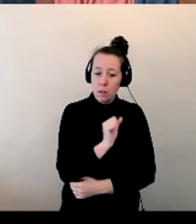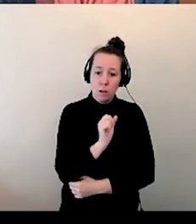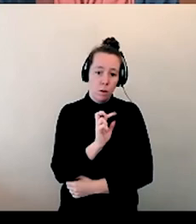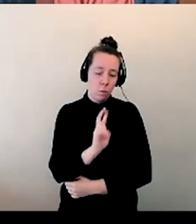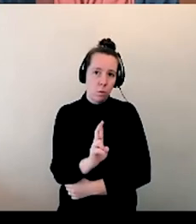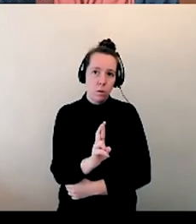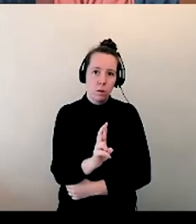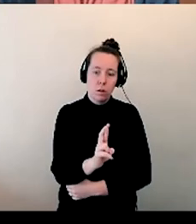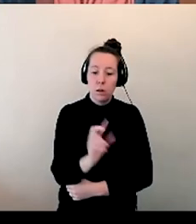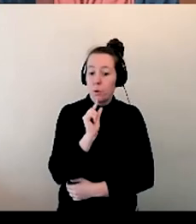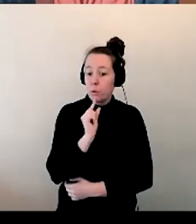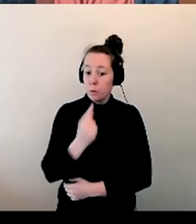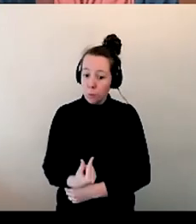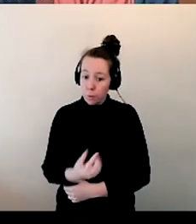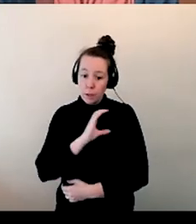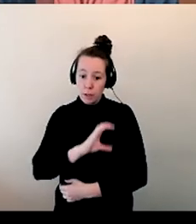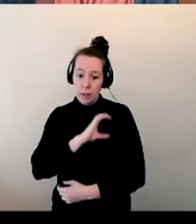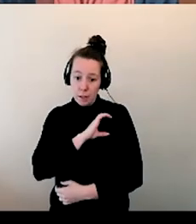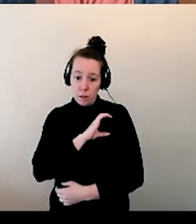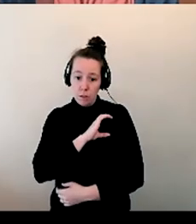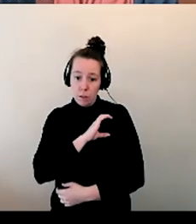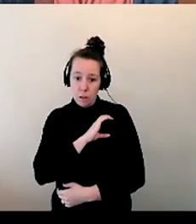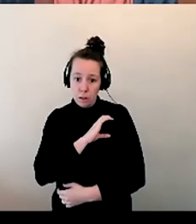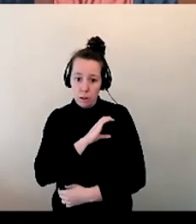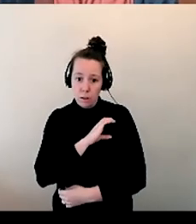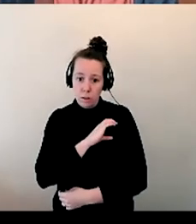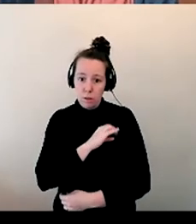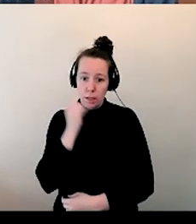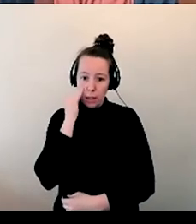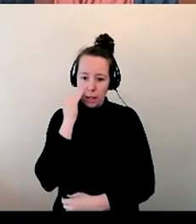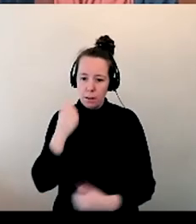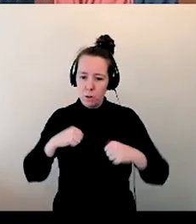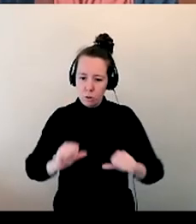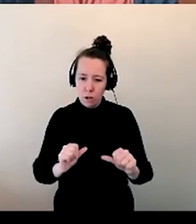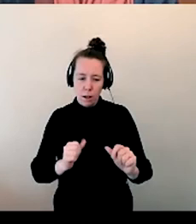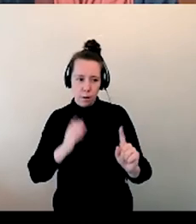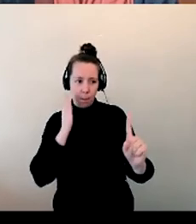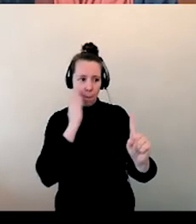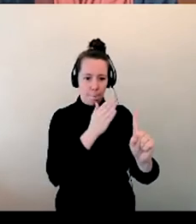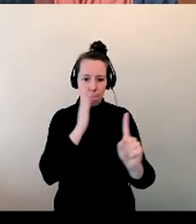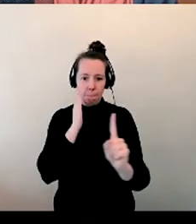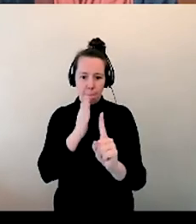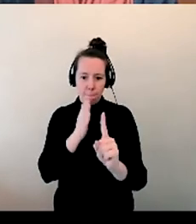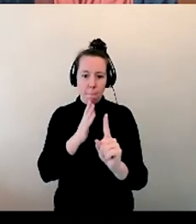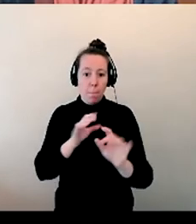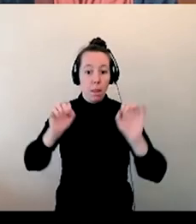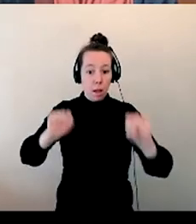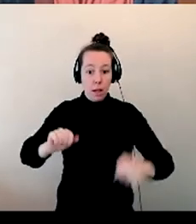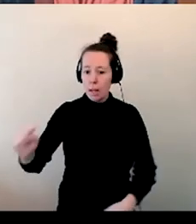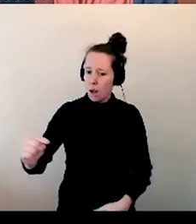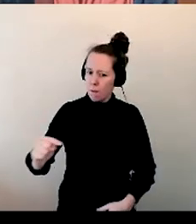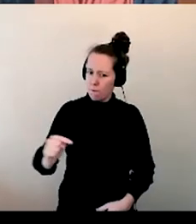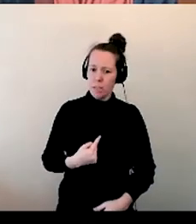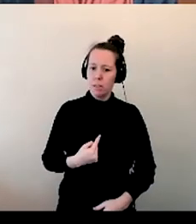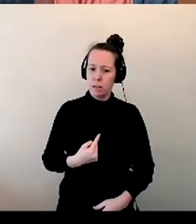you know, a queer character, to target those content creators, because it's offensive and it's quite disingenuous